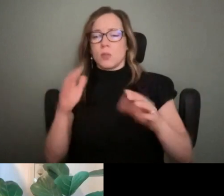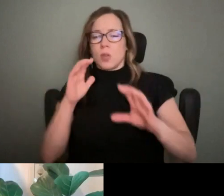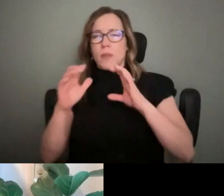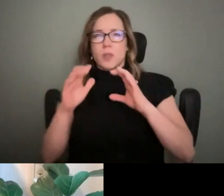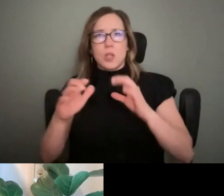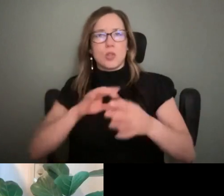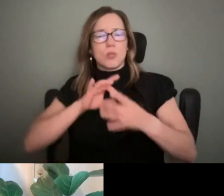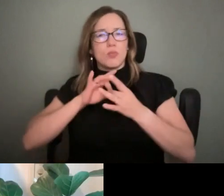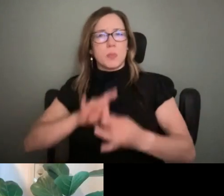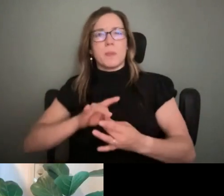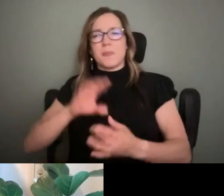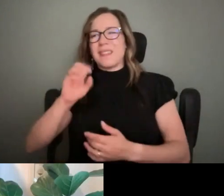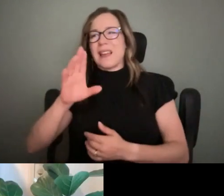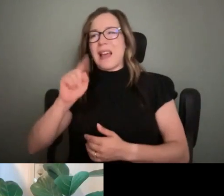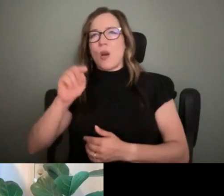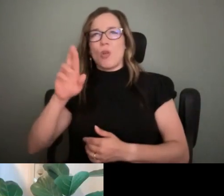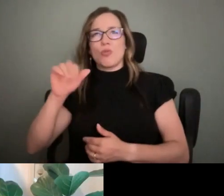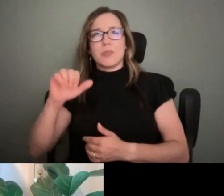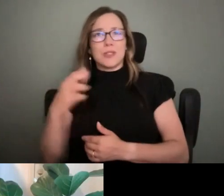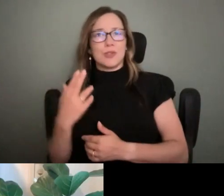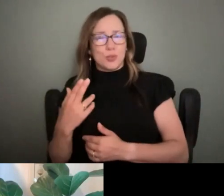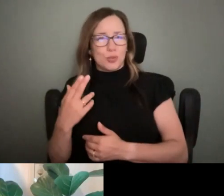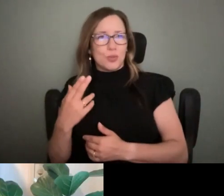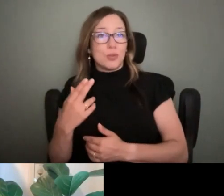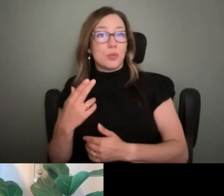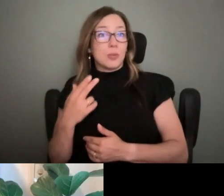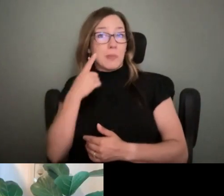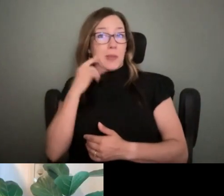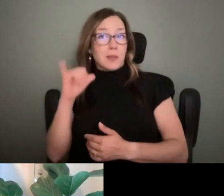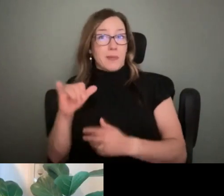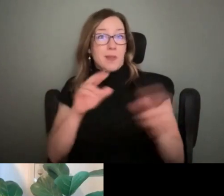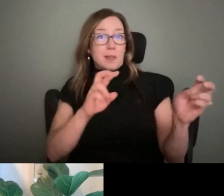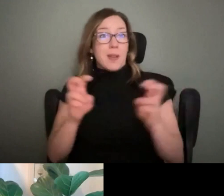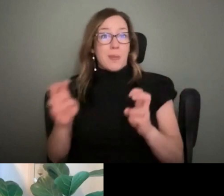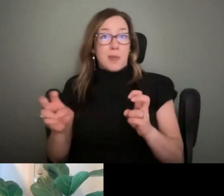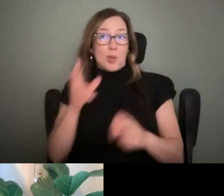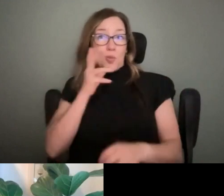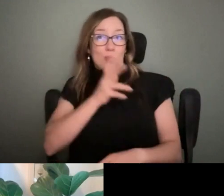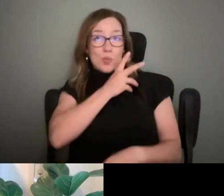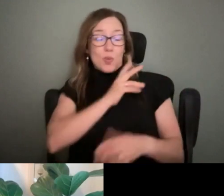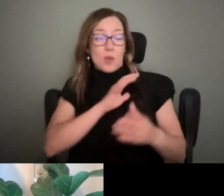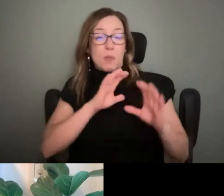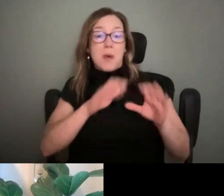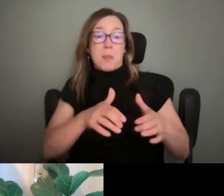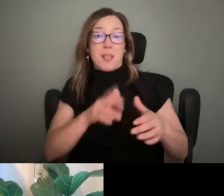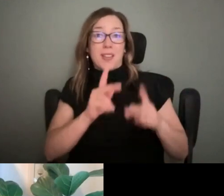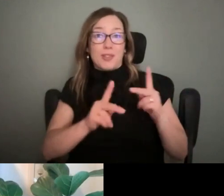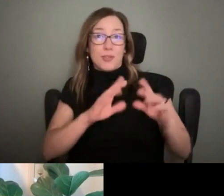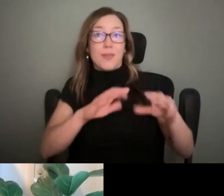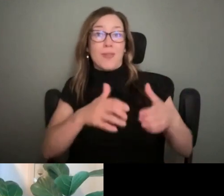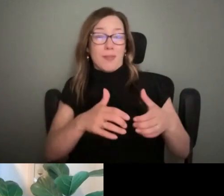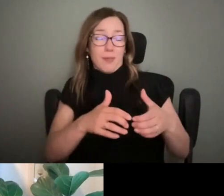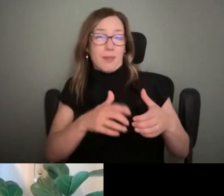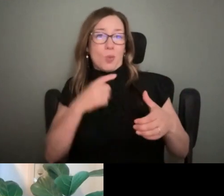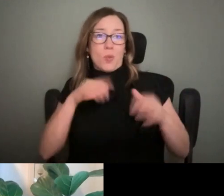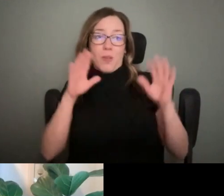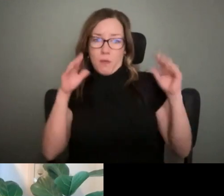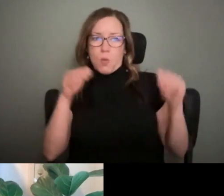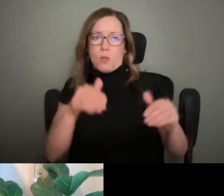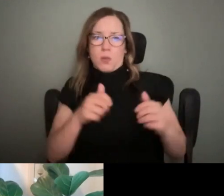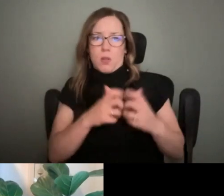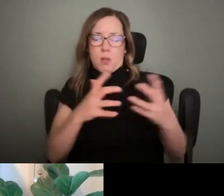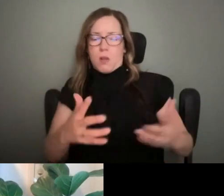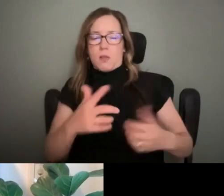outreach. Because of that topic, rural populations were certainly one that we focused a lot of time